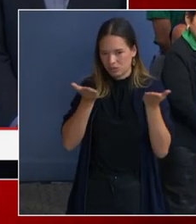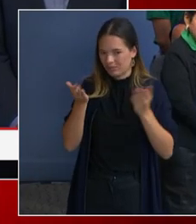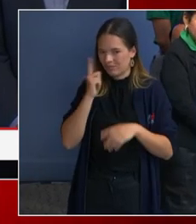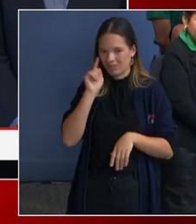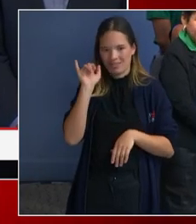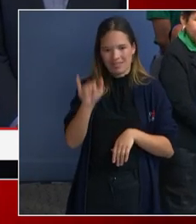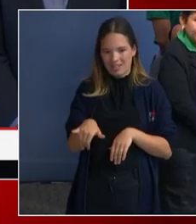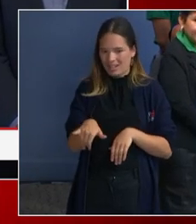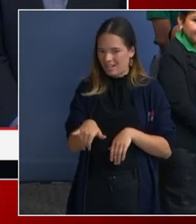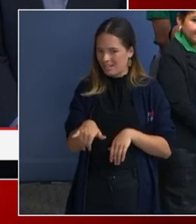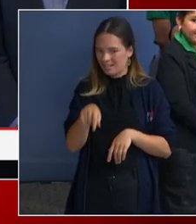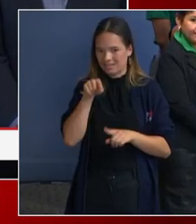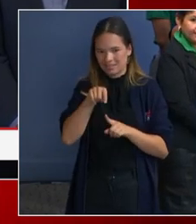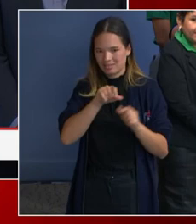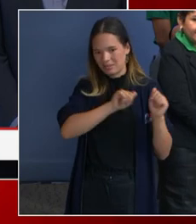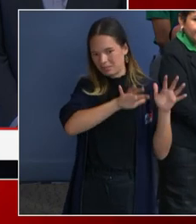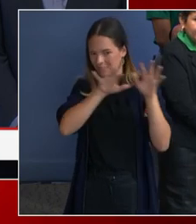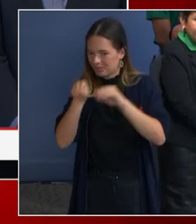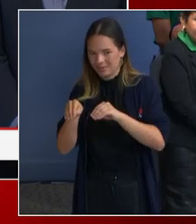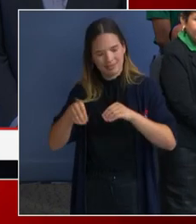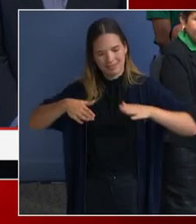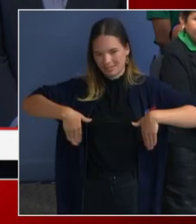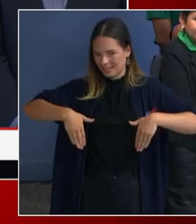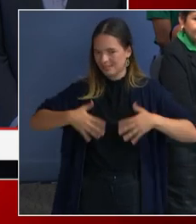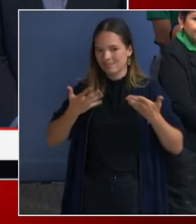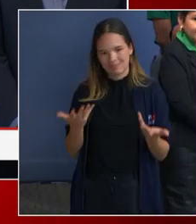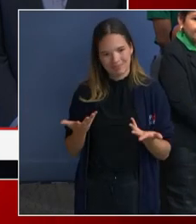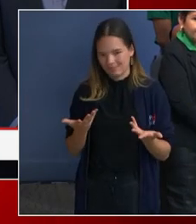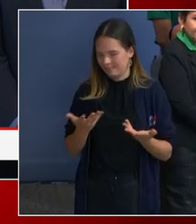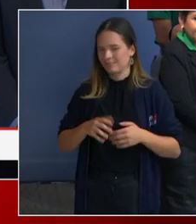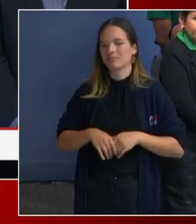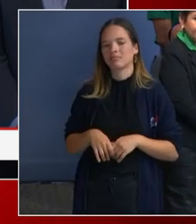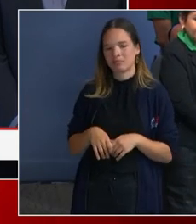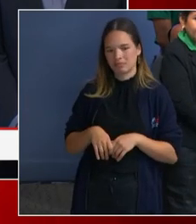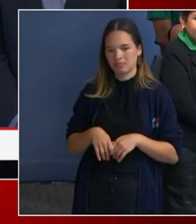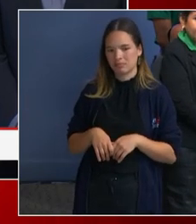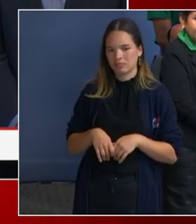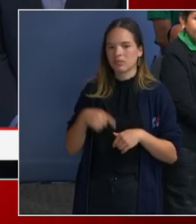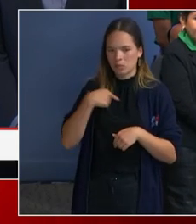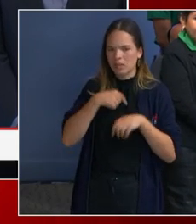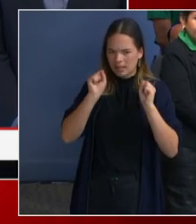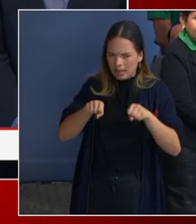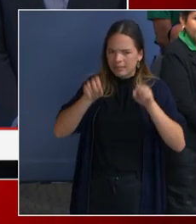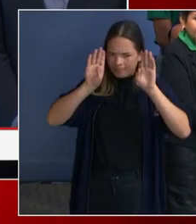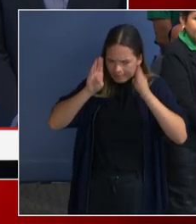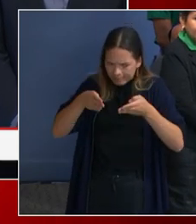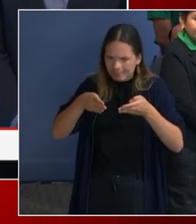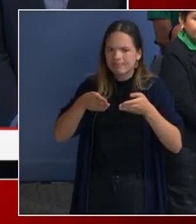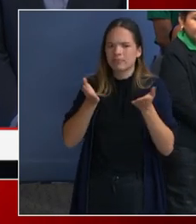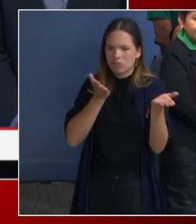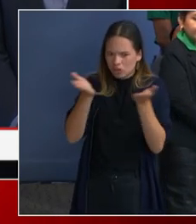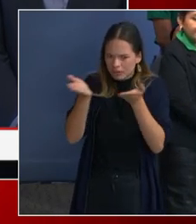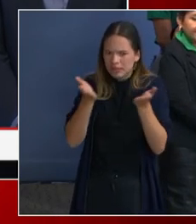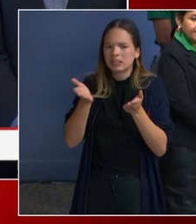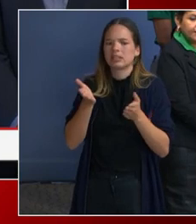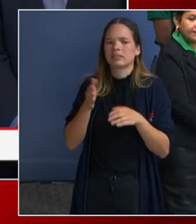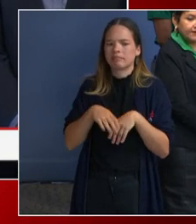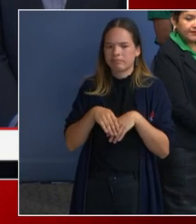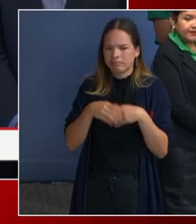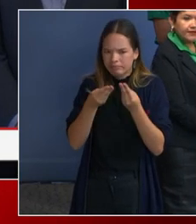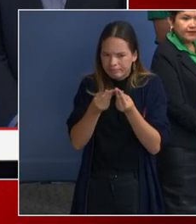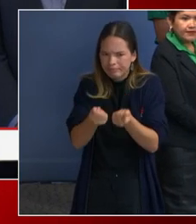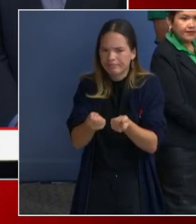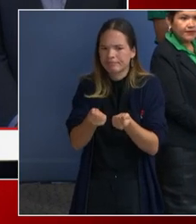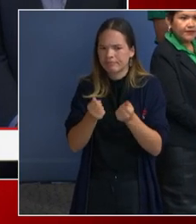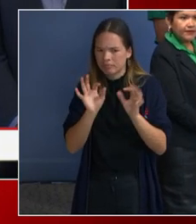population. And this allows us to streamline those services while at the same time not burdening our